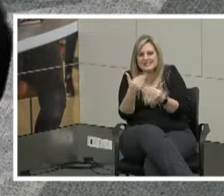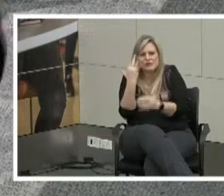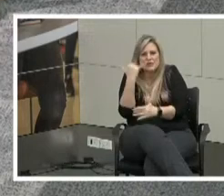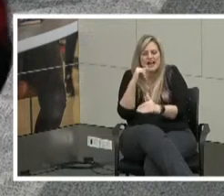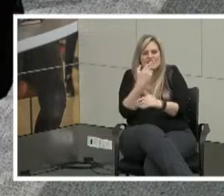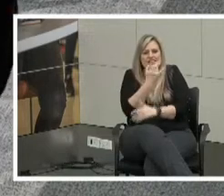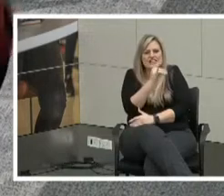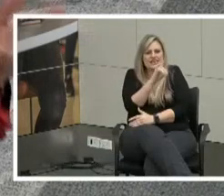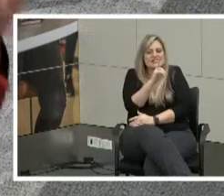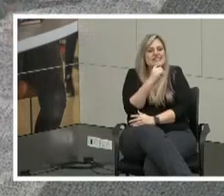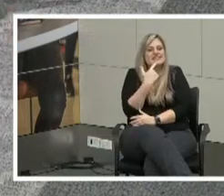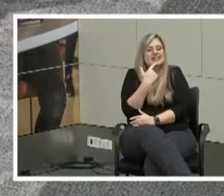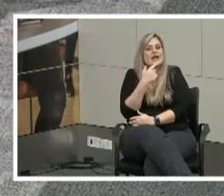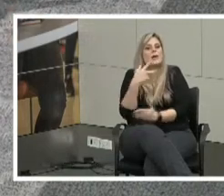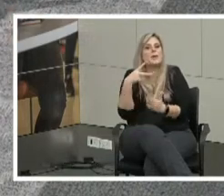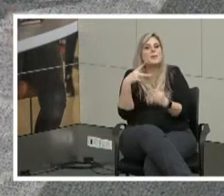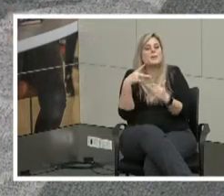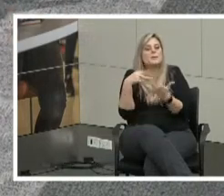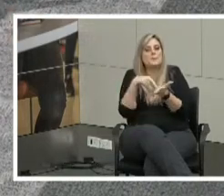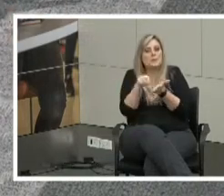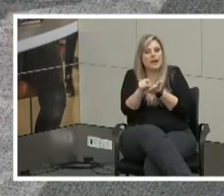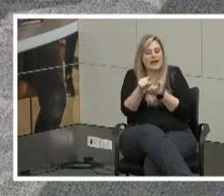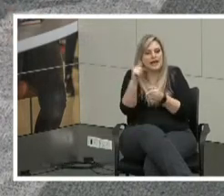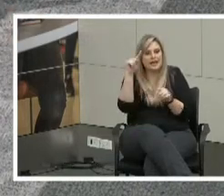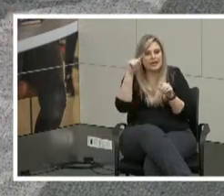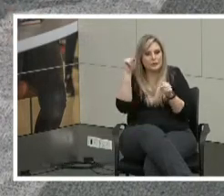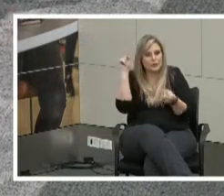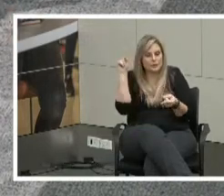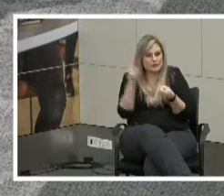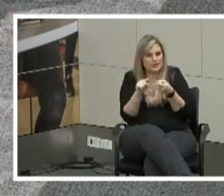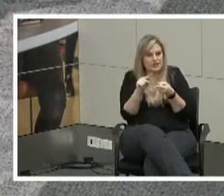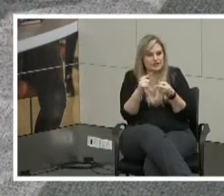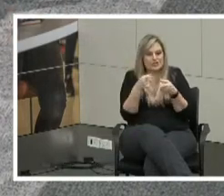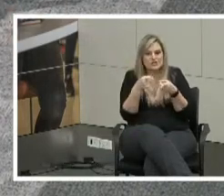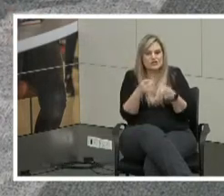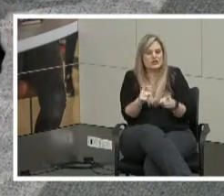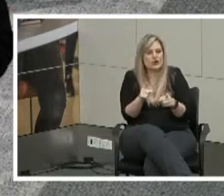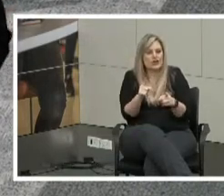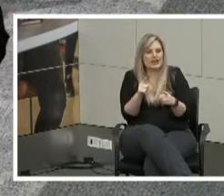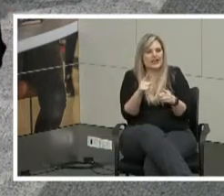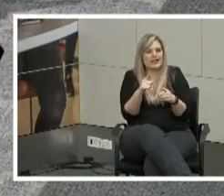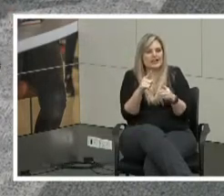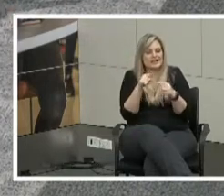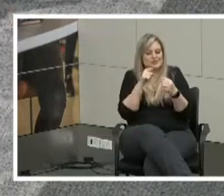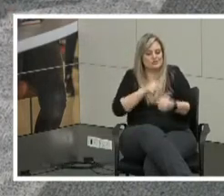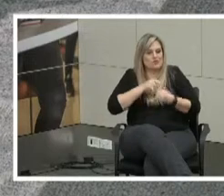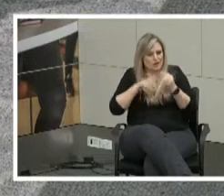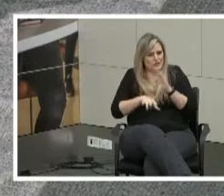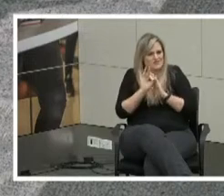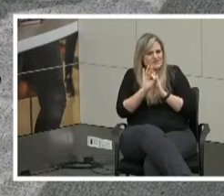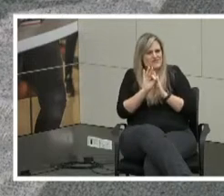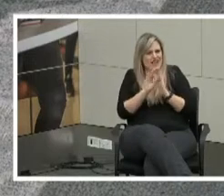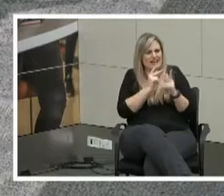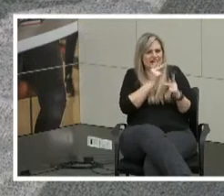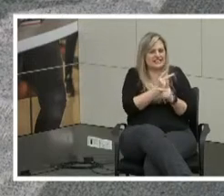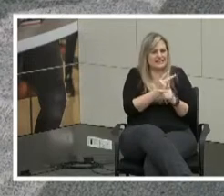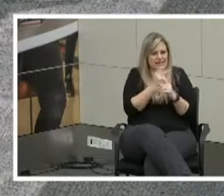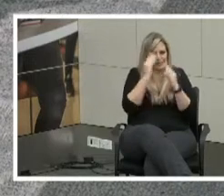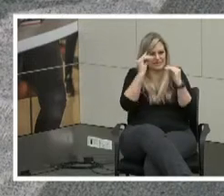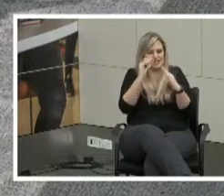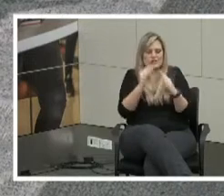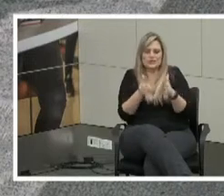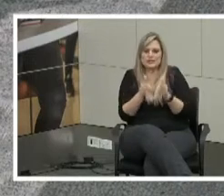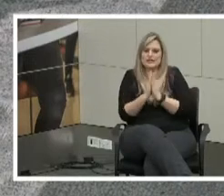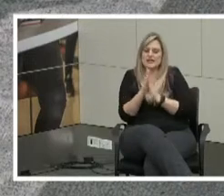introducing pay cuts during a critical moment of teacher retention board man Board of managers please hold superintendent miles